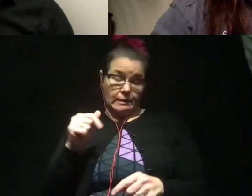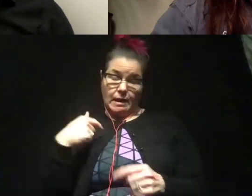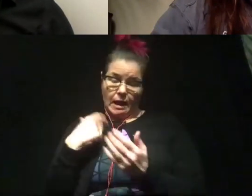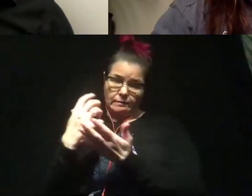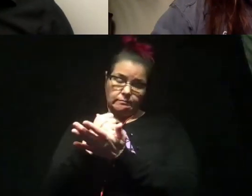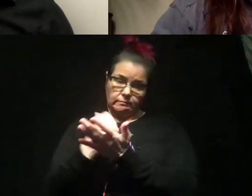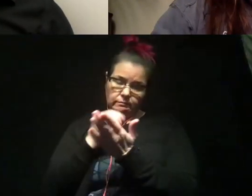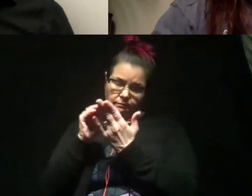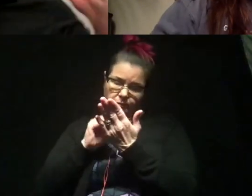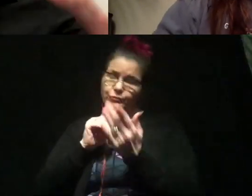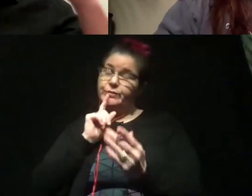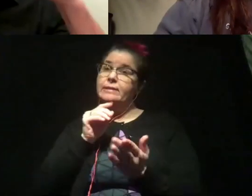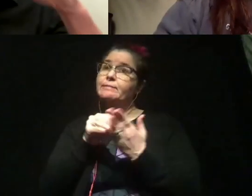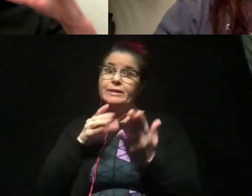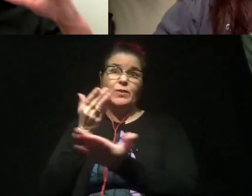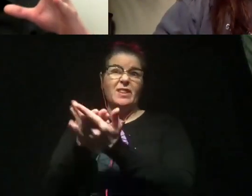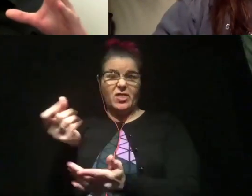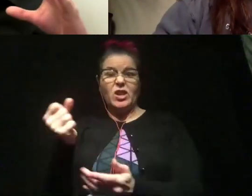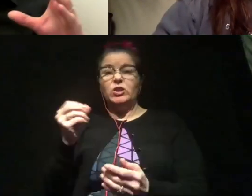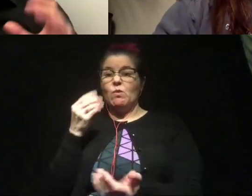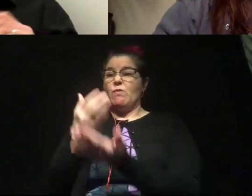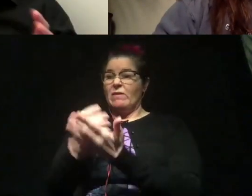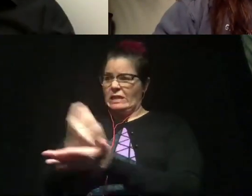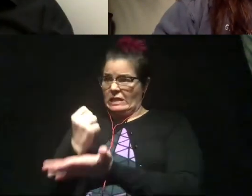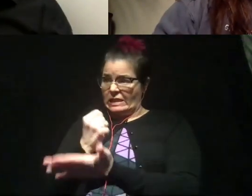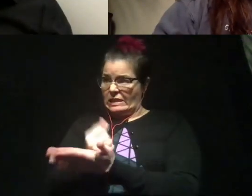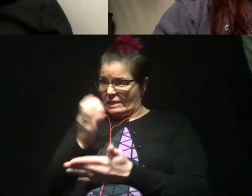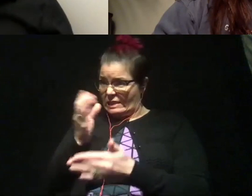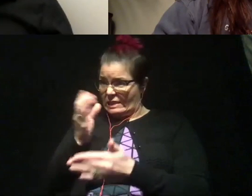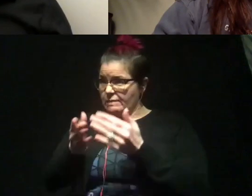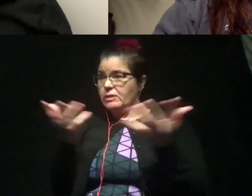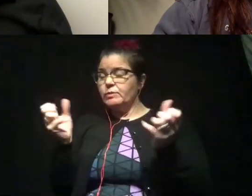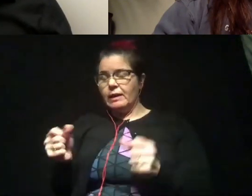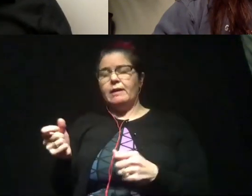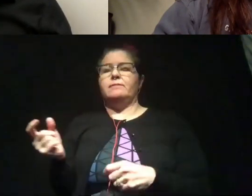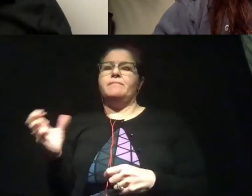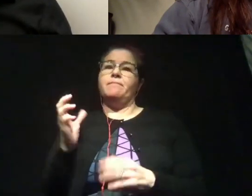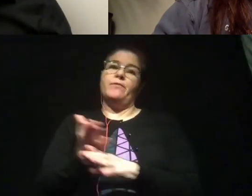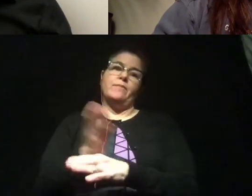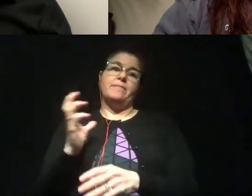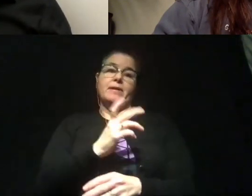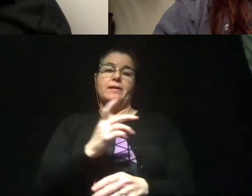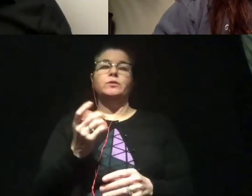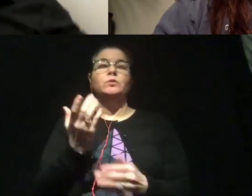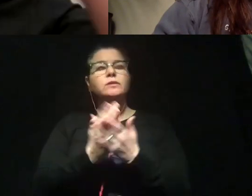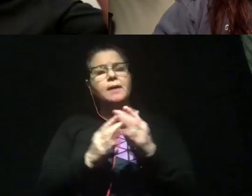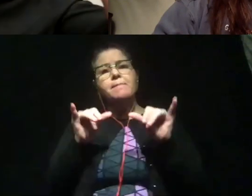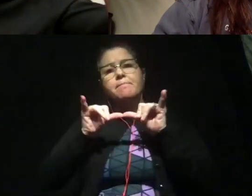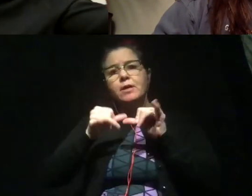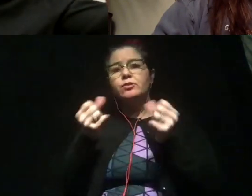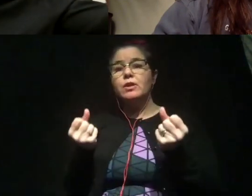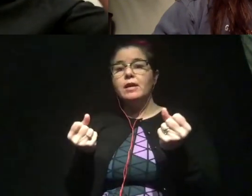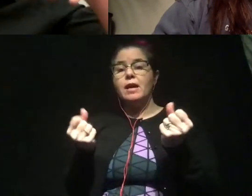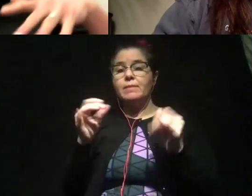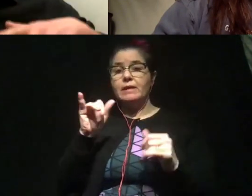there. It's really expensive to get out there, so we do as much as we can in one trip when we get out there. And so some of the data, we're measuring how much